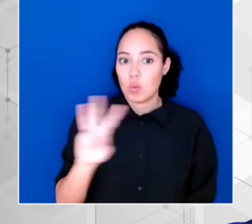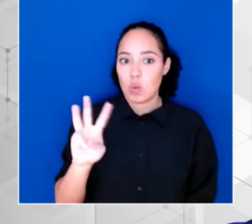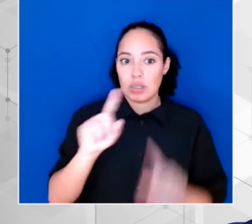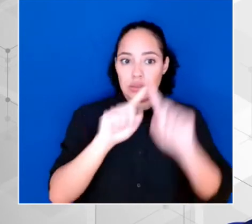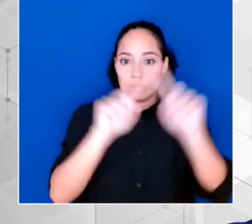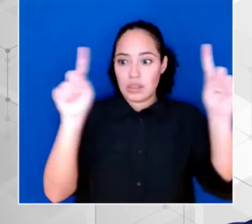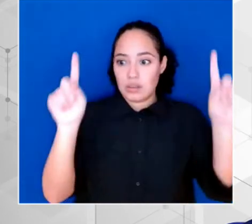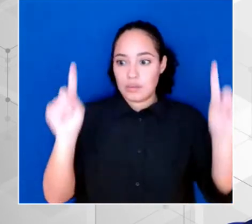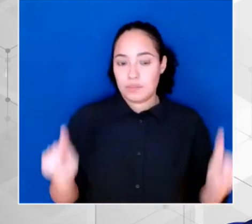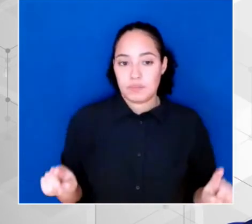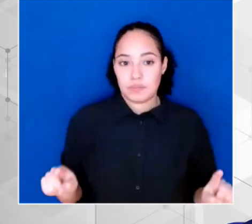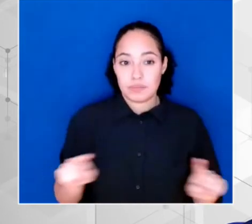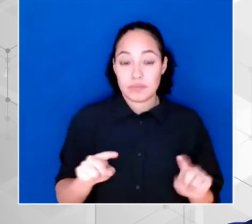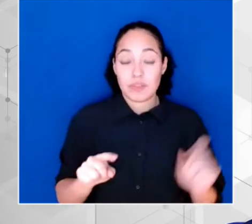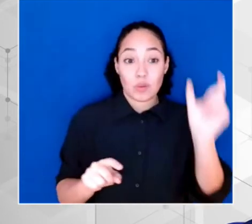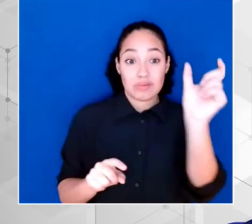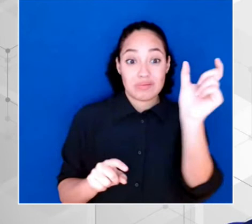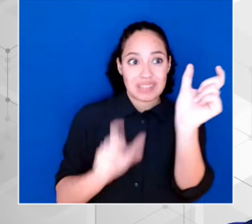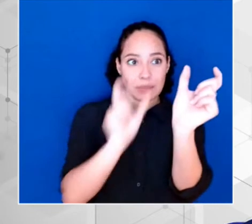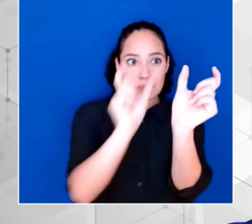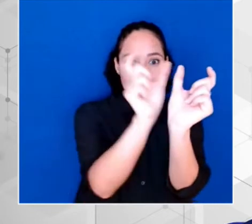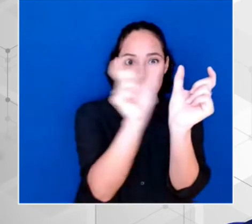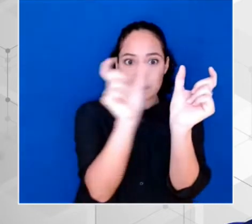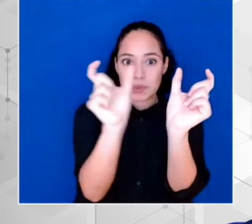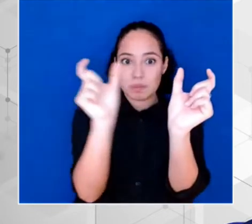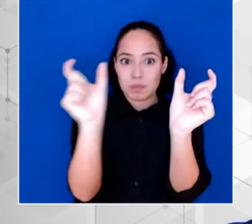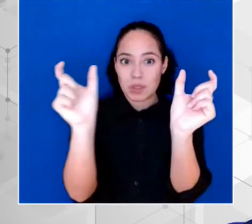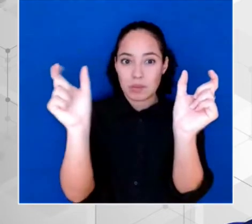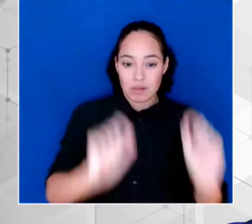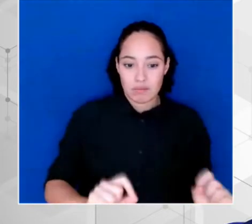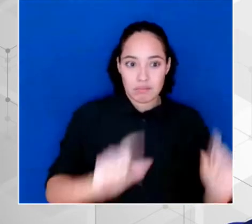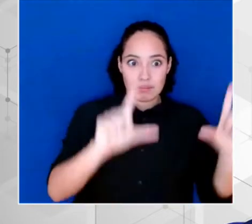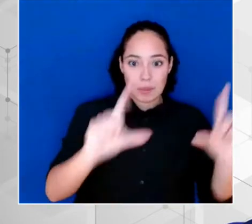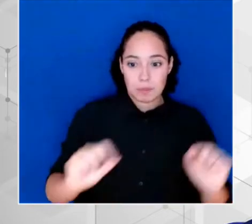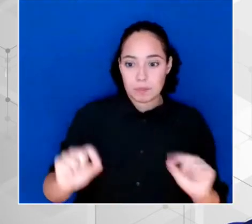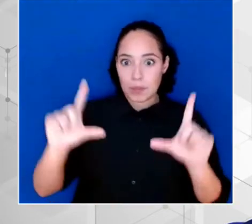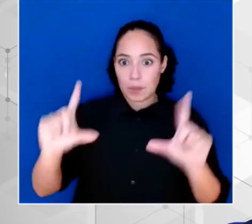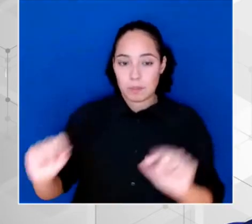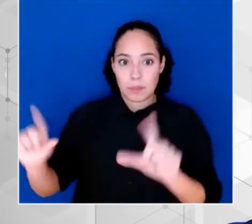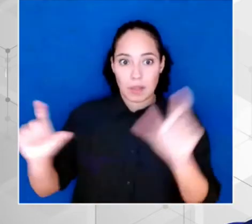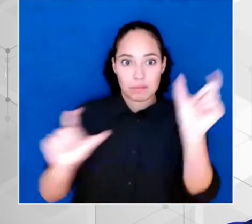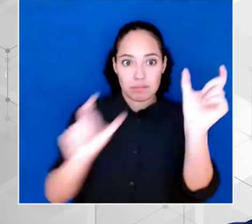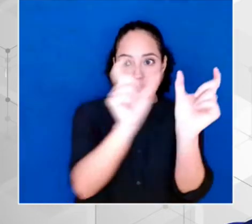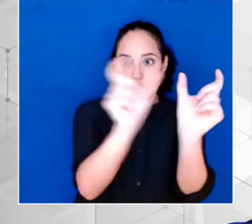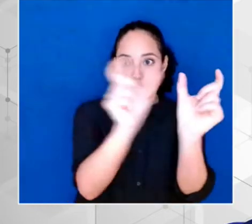to be consistent with the content of your website. You need to understand that some